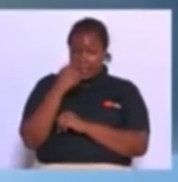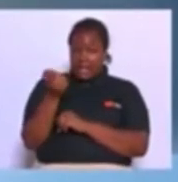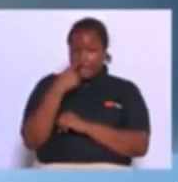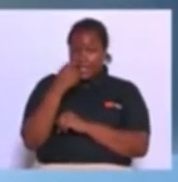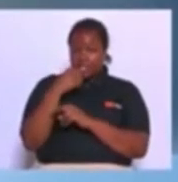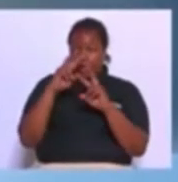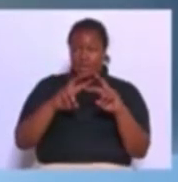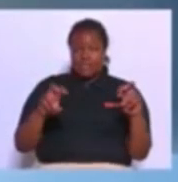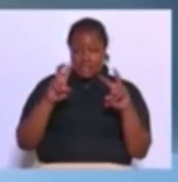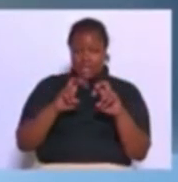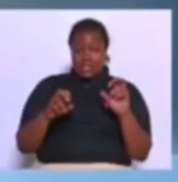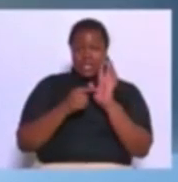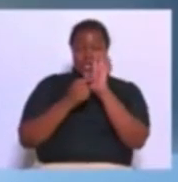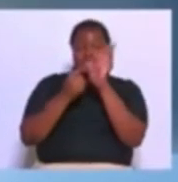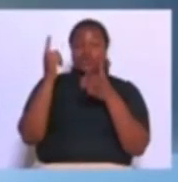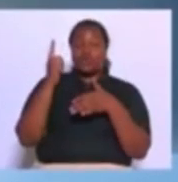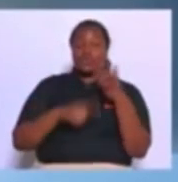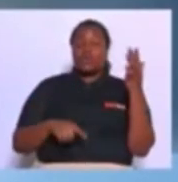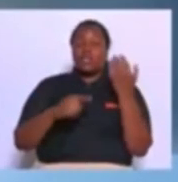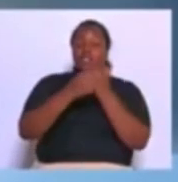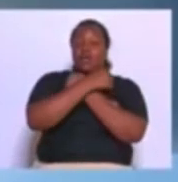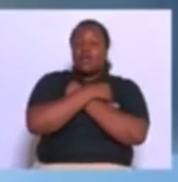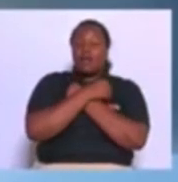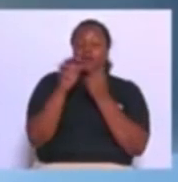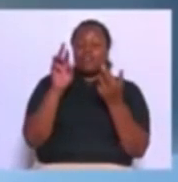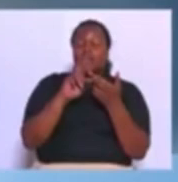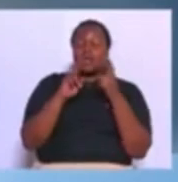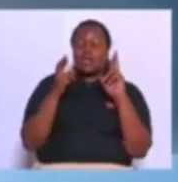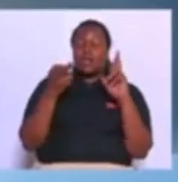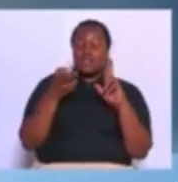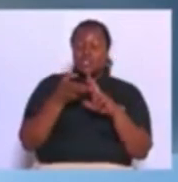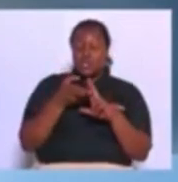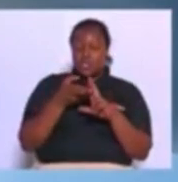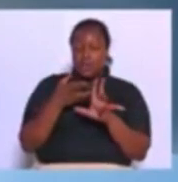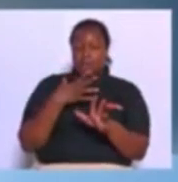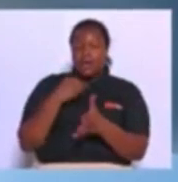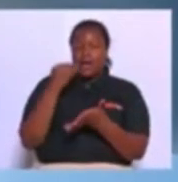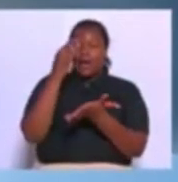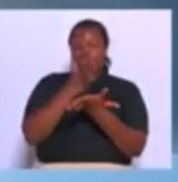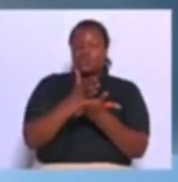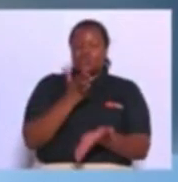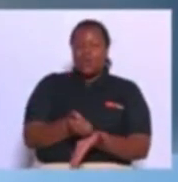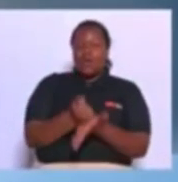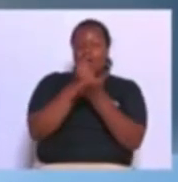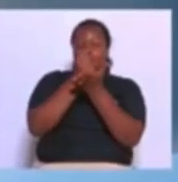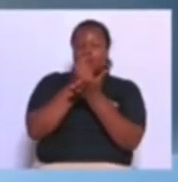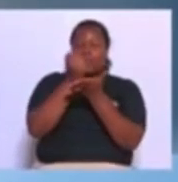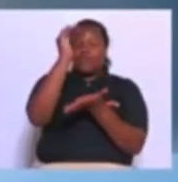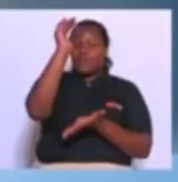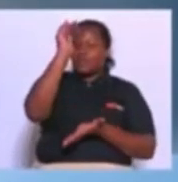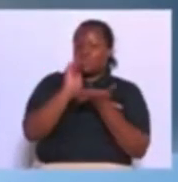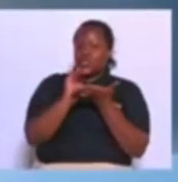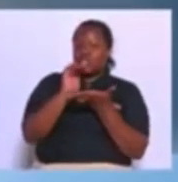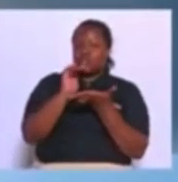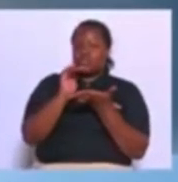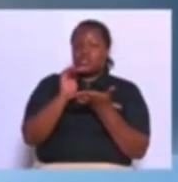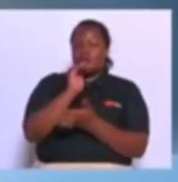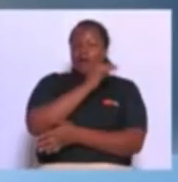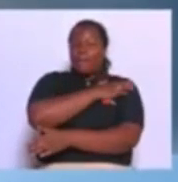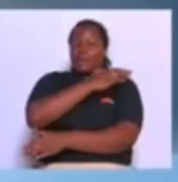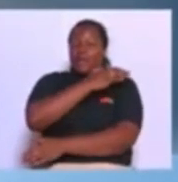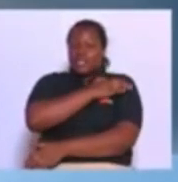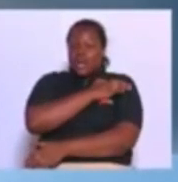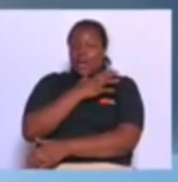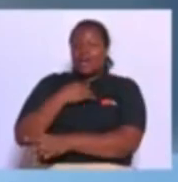research indicates that loving relationships actually help to reduce blood pressure and